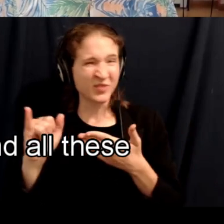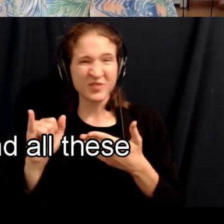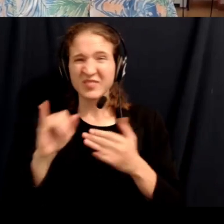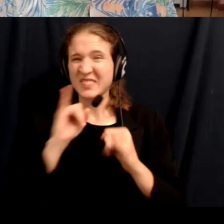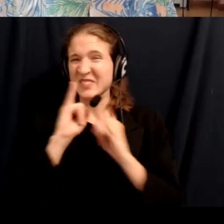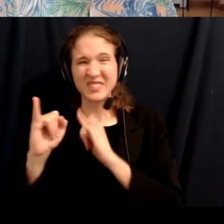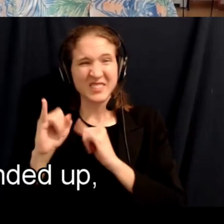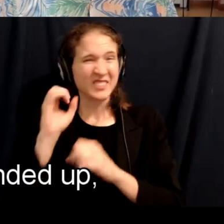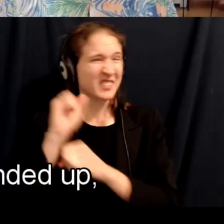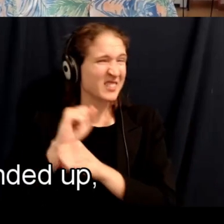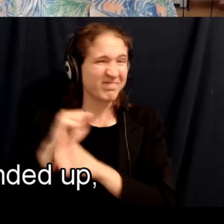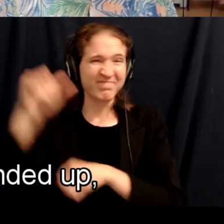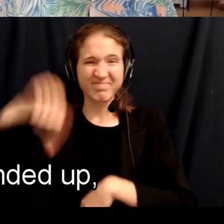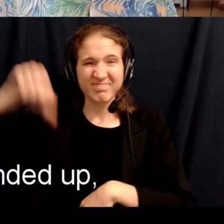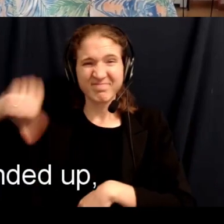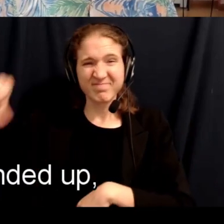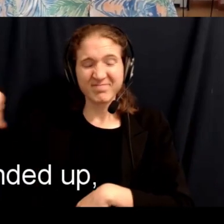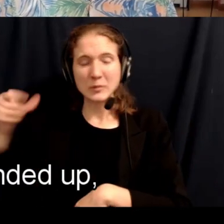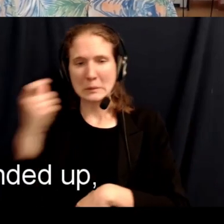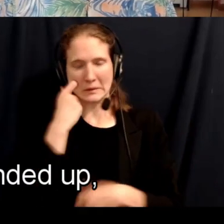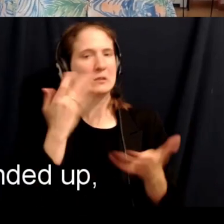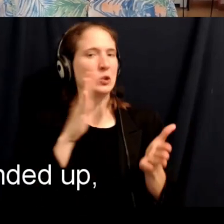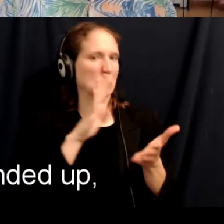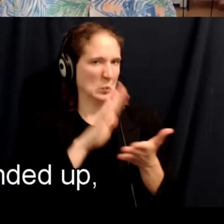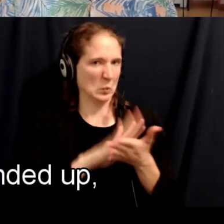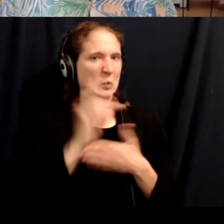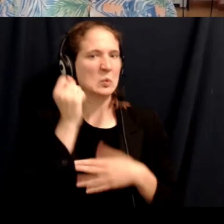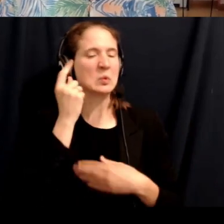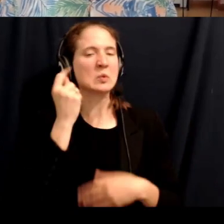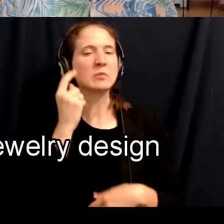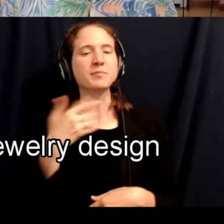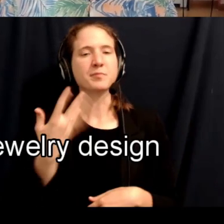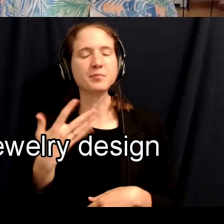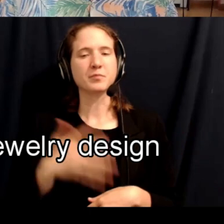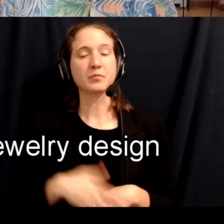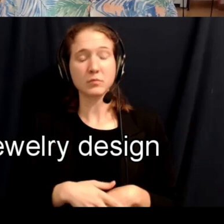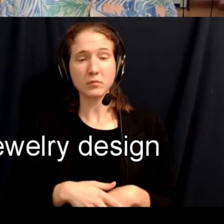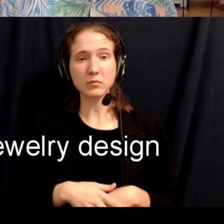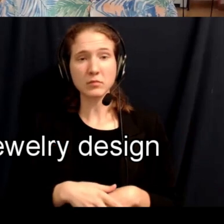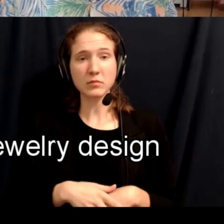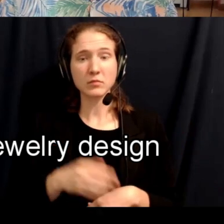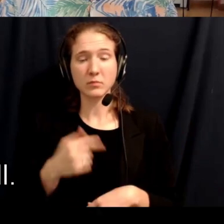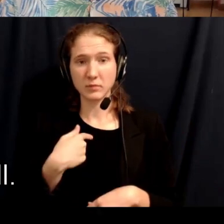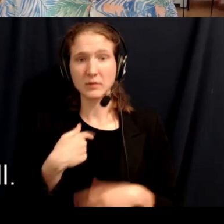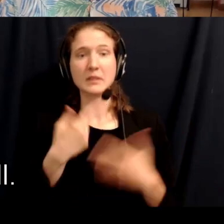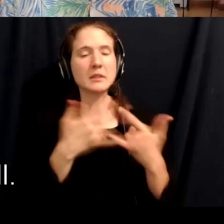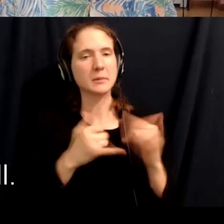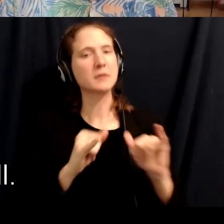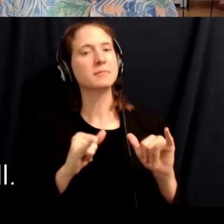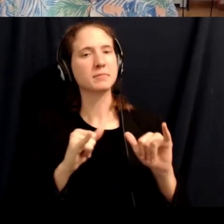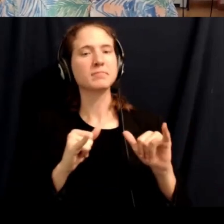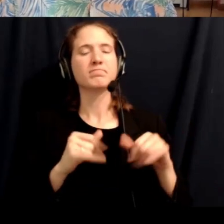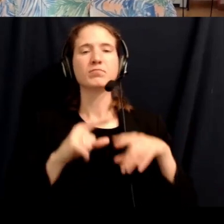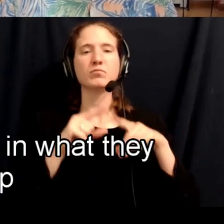these things, initially, right out of school, I ended up because I was also doing jewelry design work in school